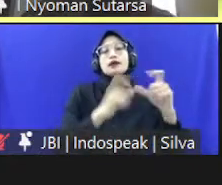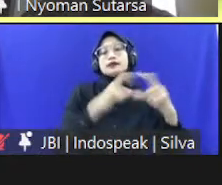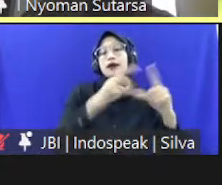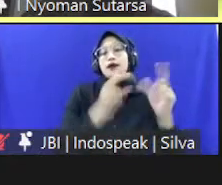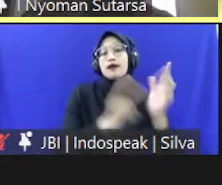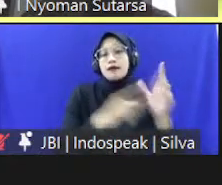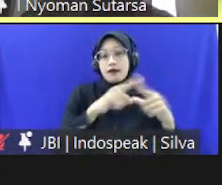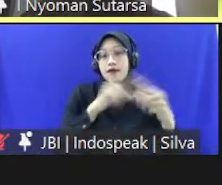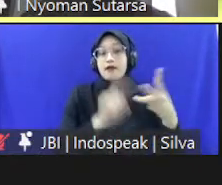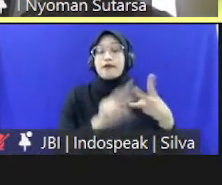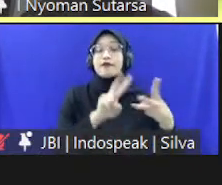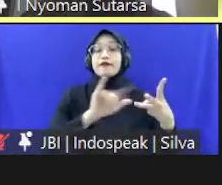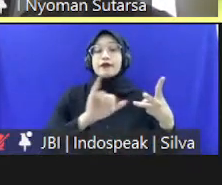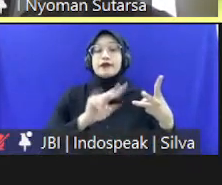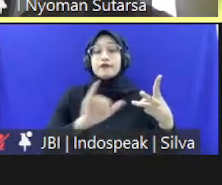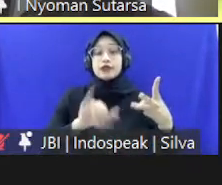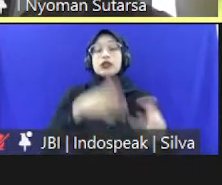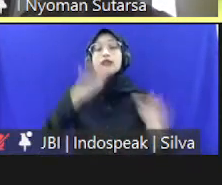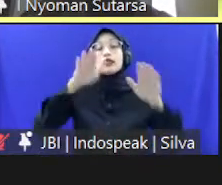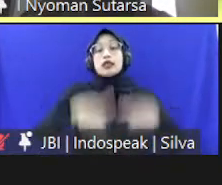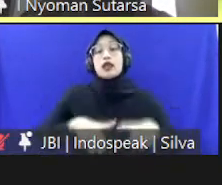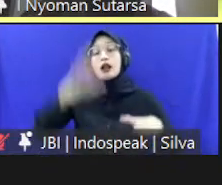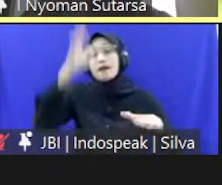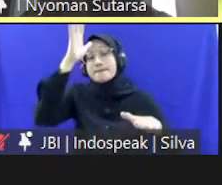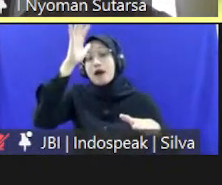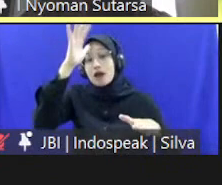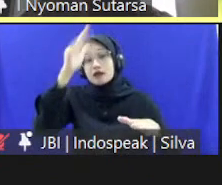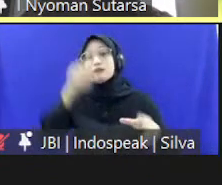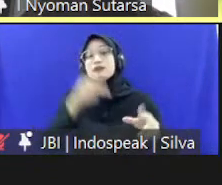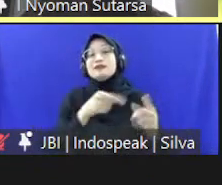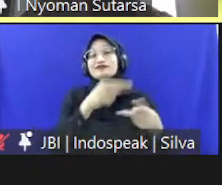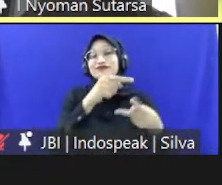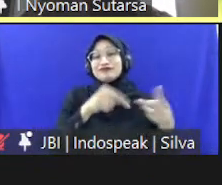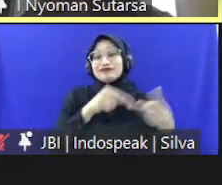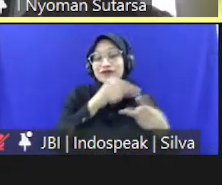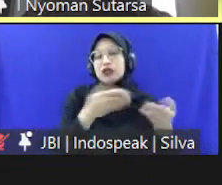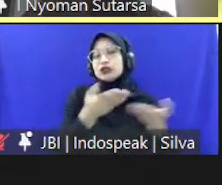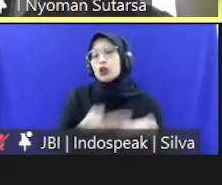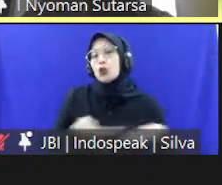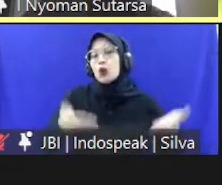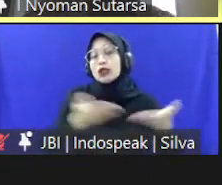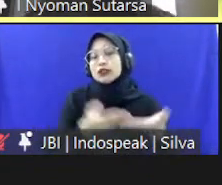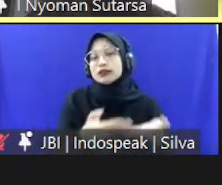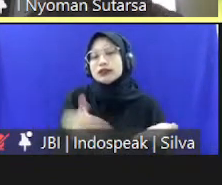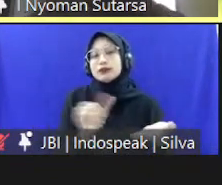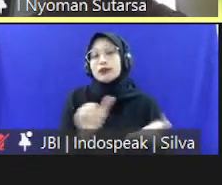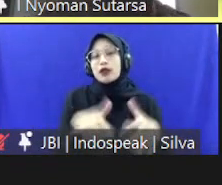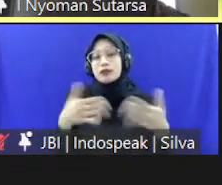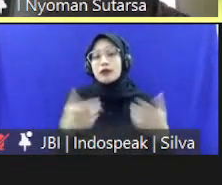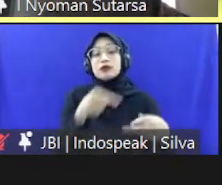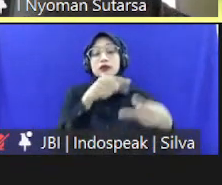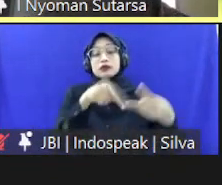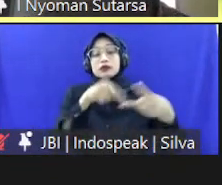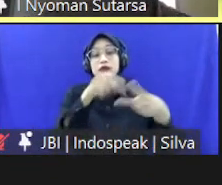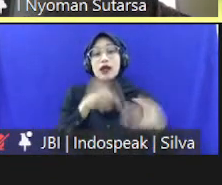lived experiences and their stories from the margin expose the interrelation between this systemic risk.